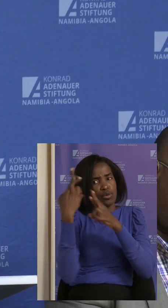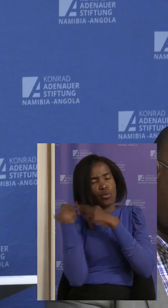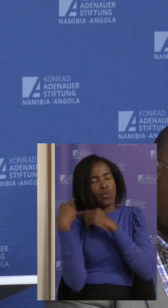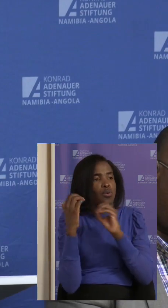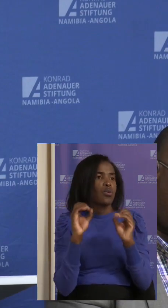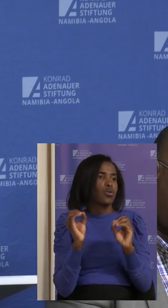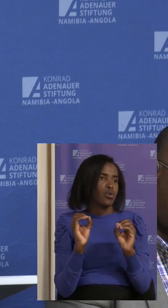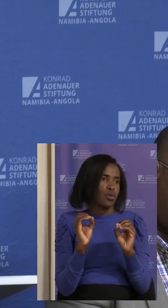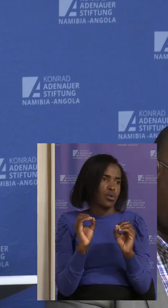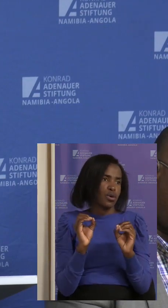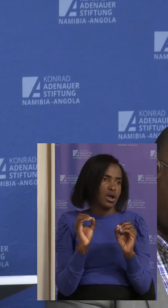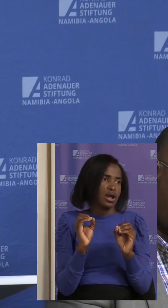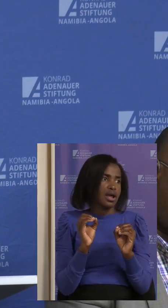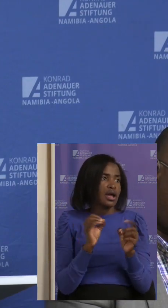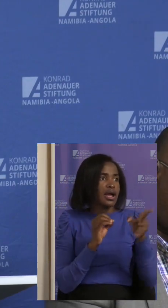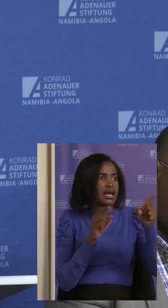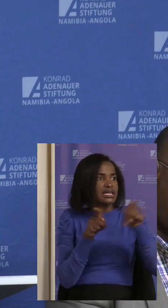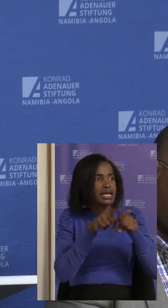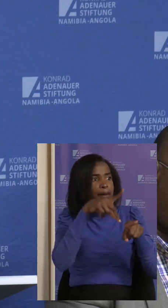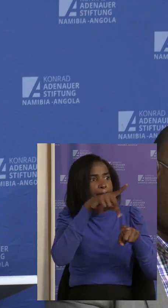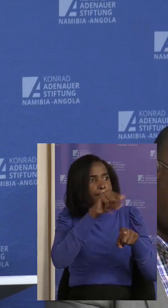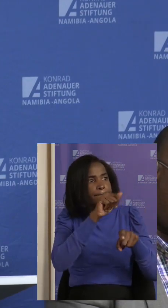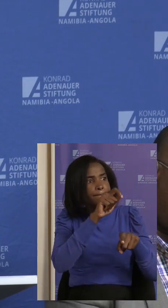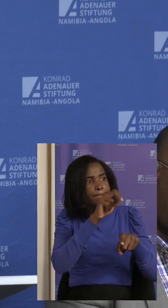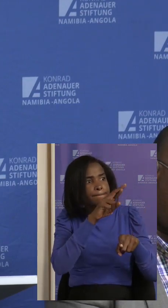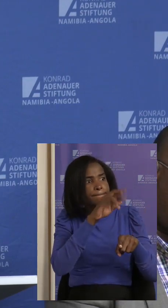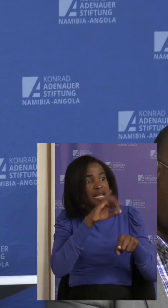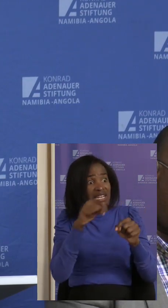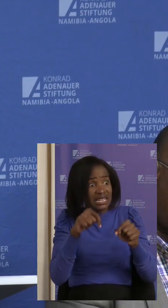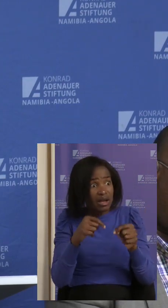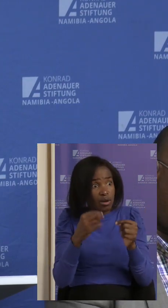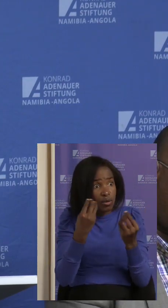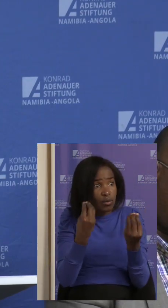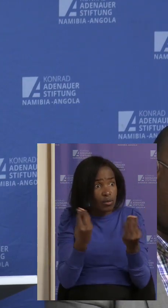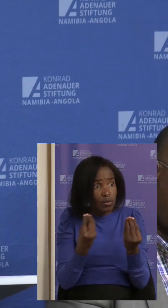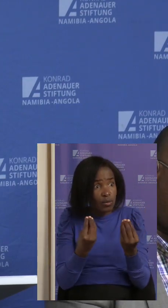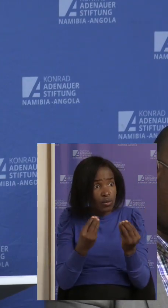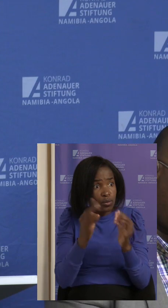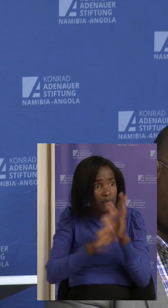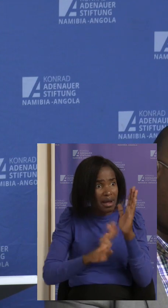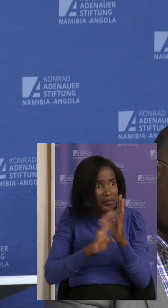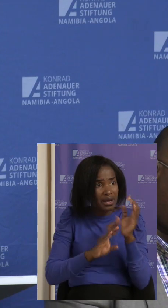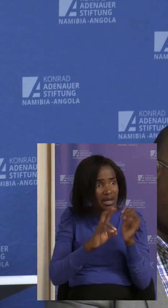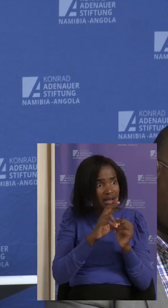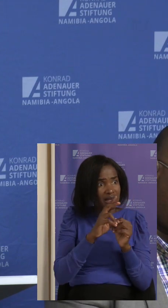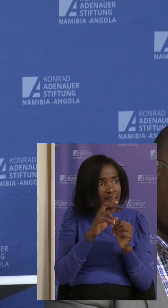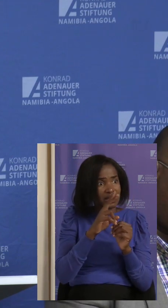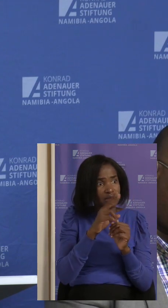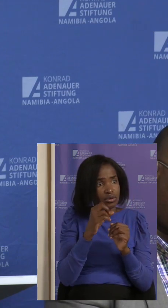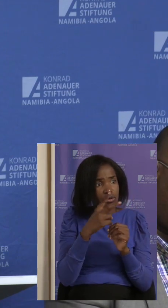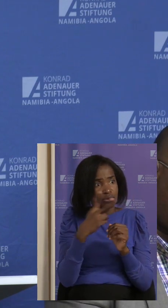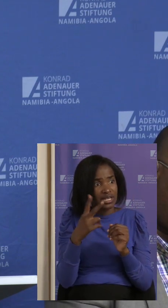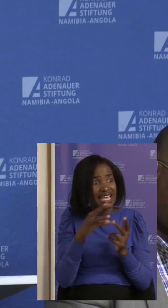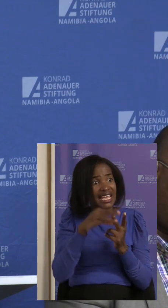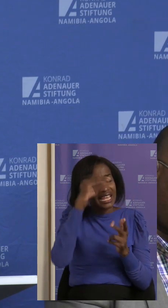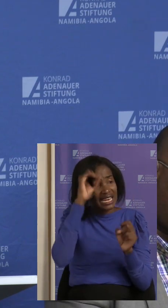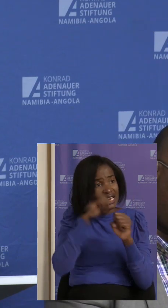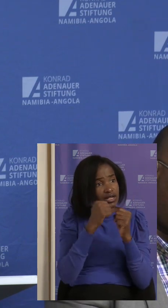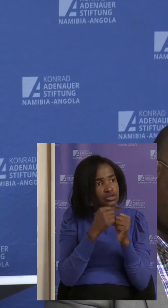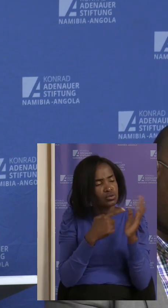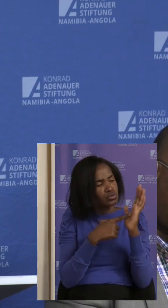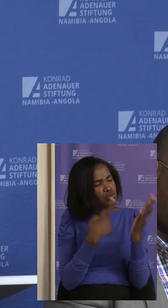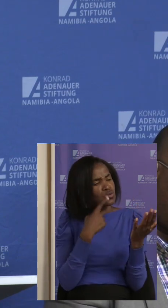happy, I will refer again to Patrick, even with the results that came out. In NANSO, when we had our press release, when we were reflecting on the